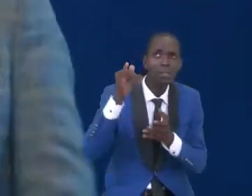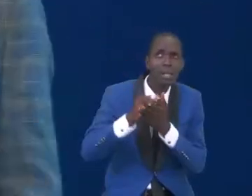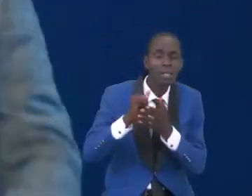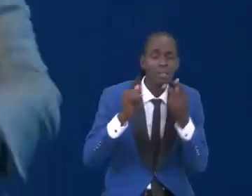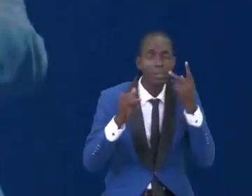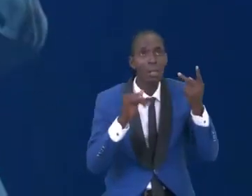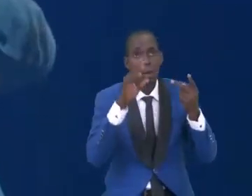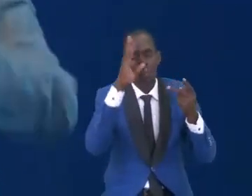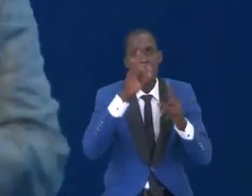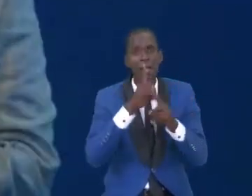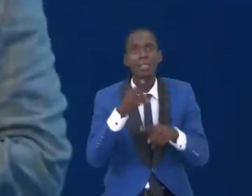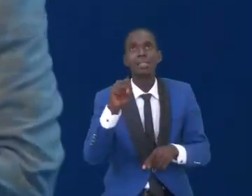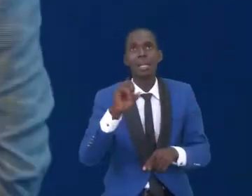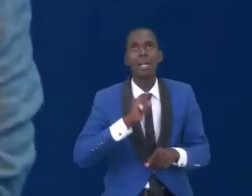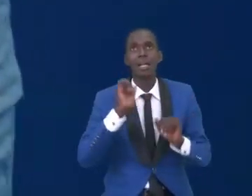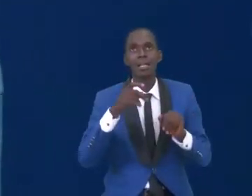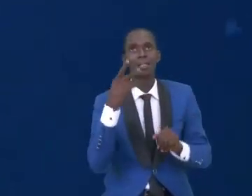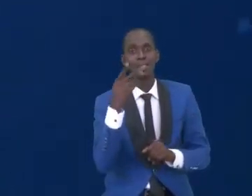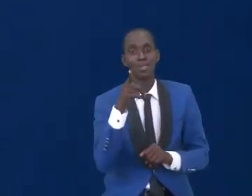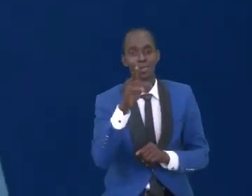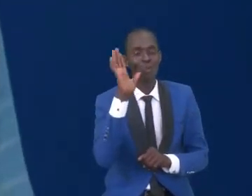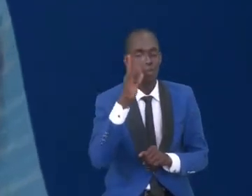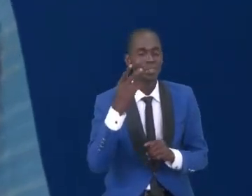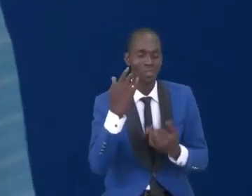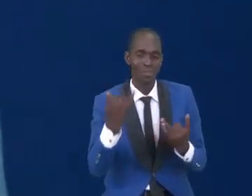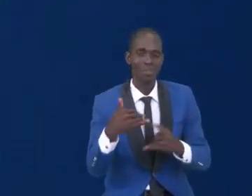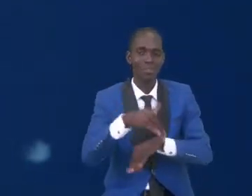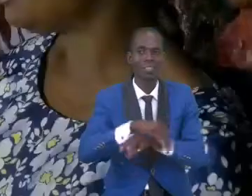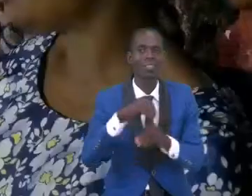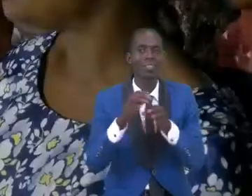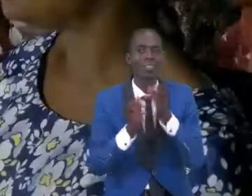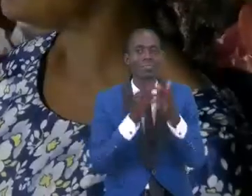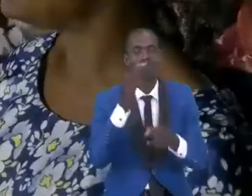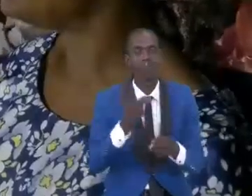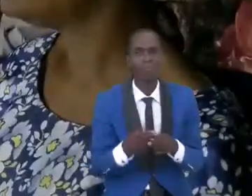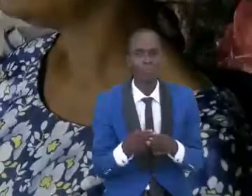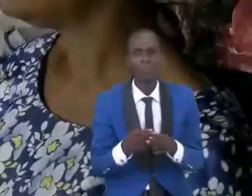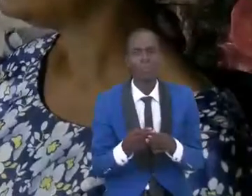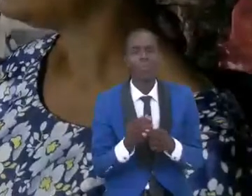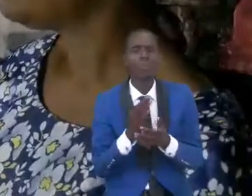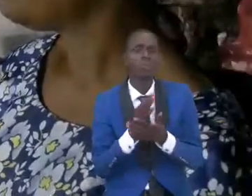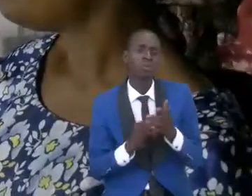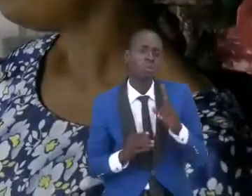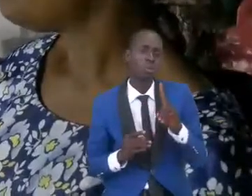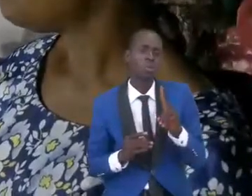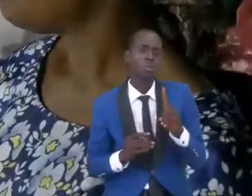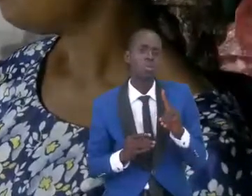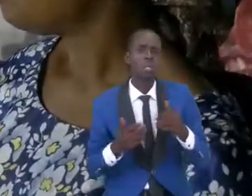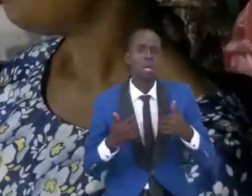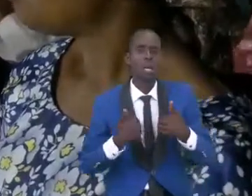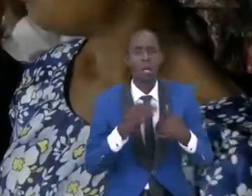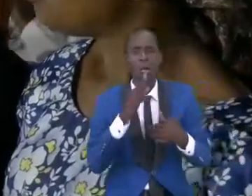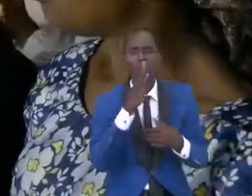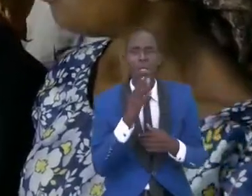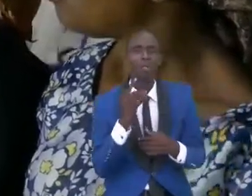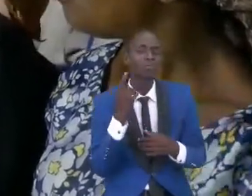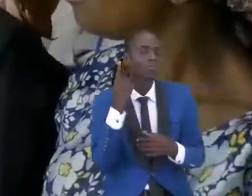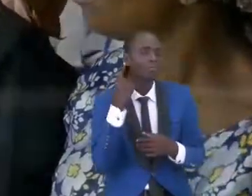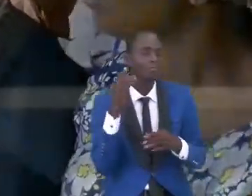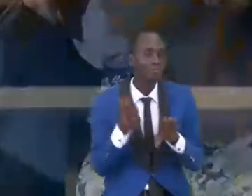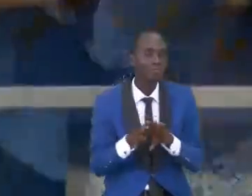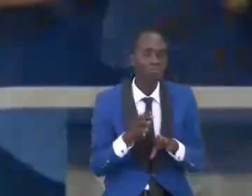can see. They will see tonight. Somebody had been deaf,